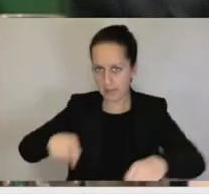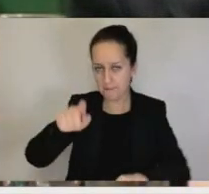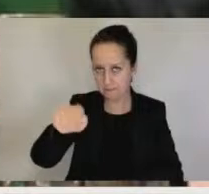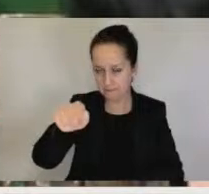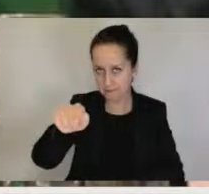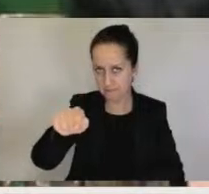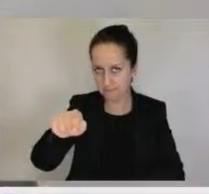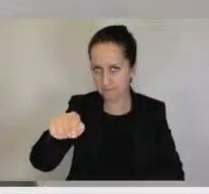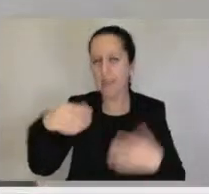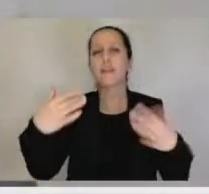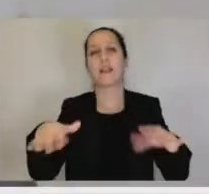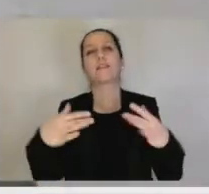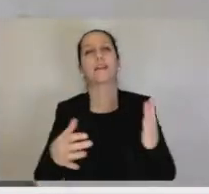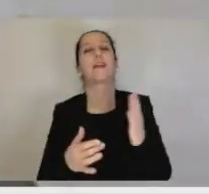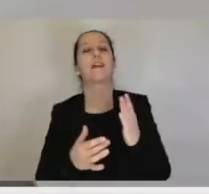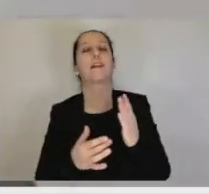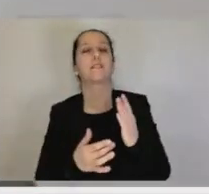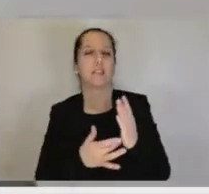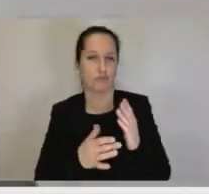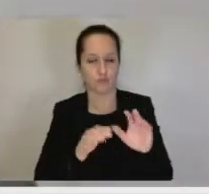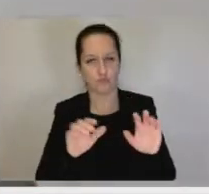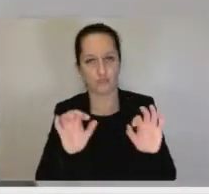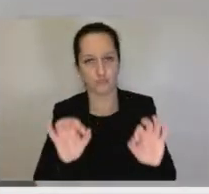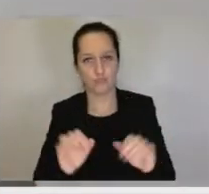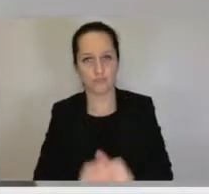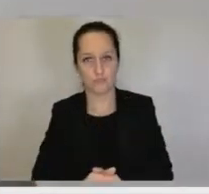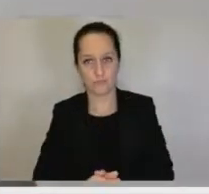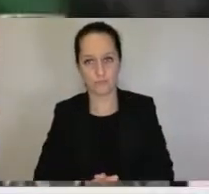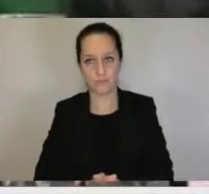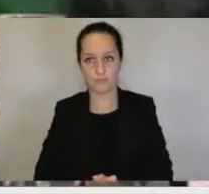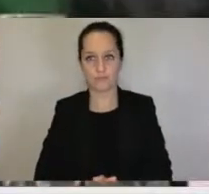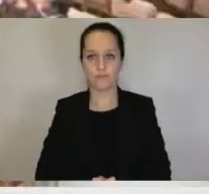You should be allowed to. Just one moment.